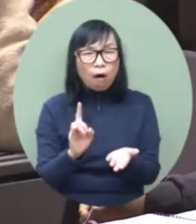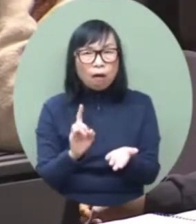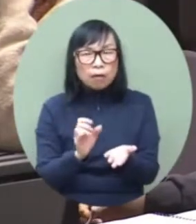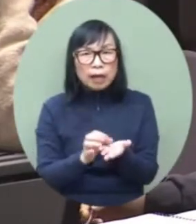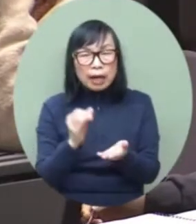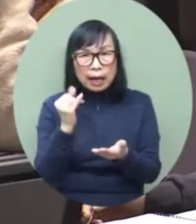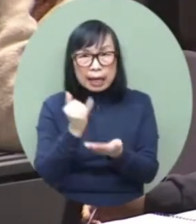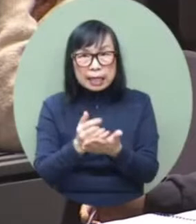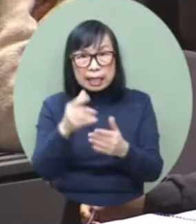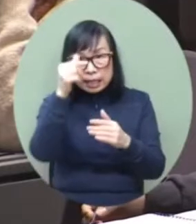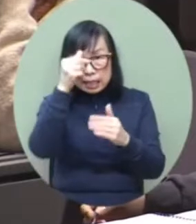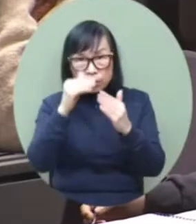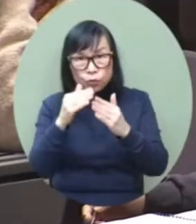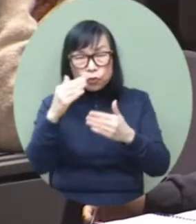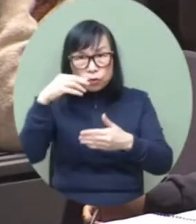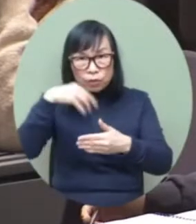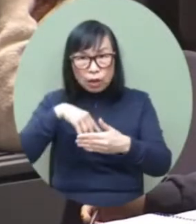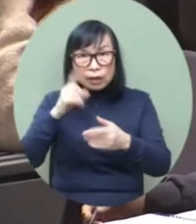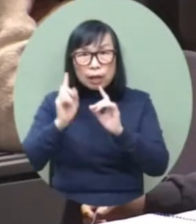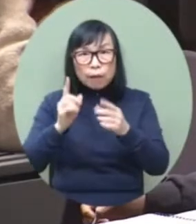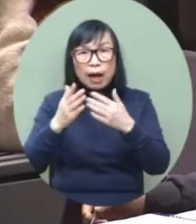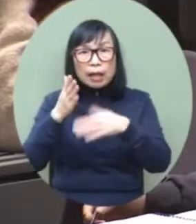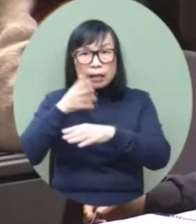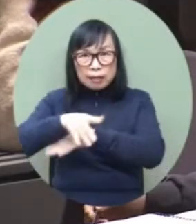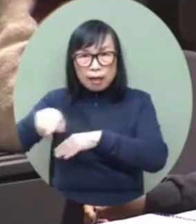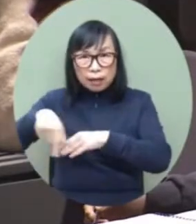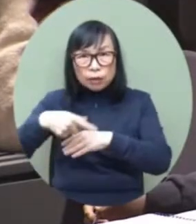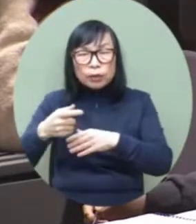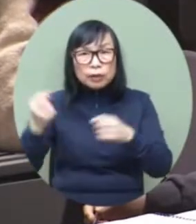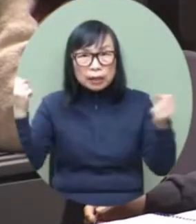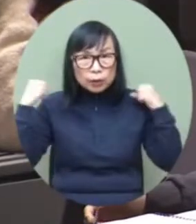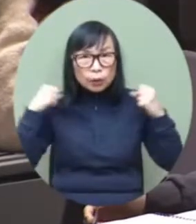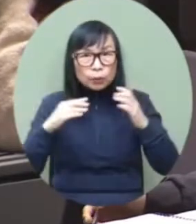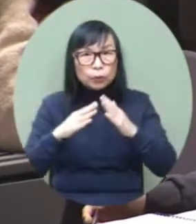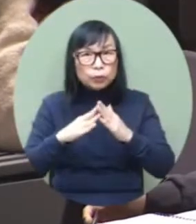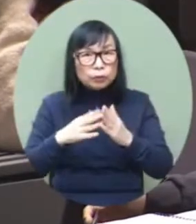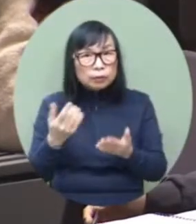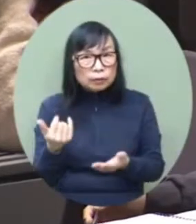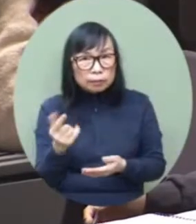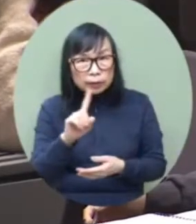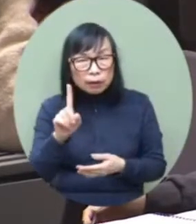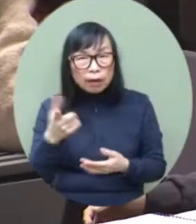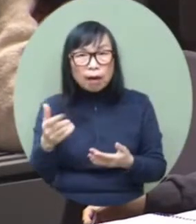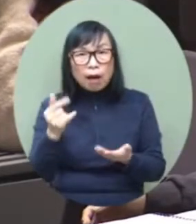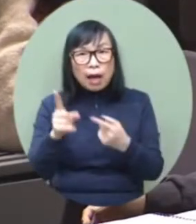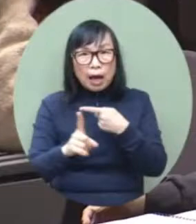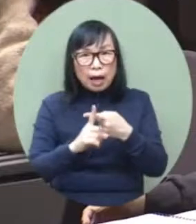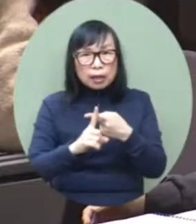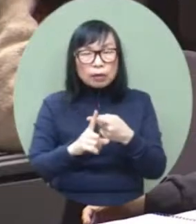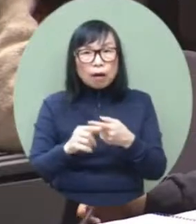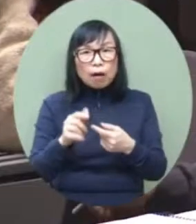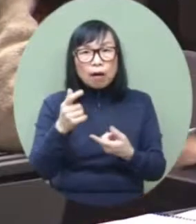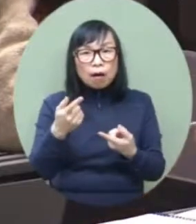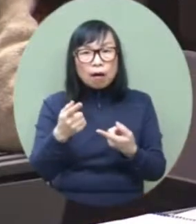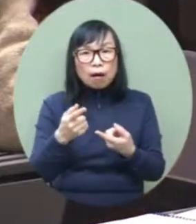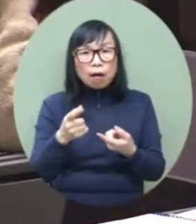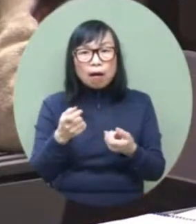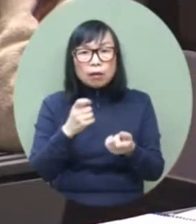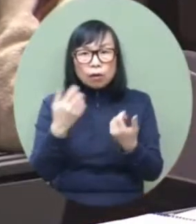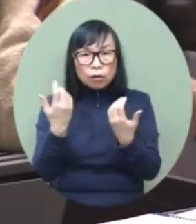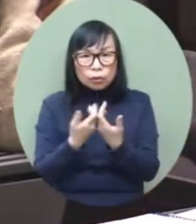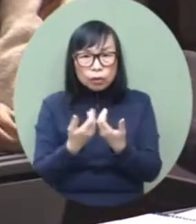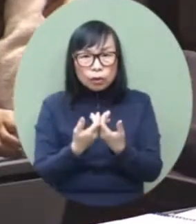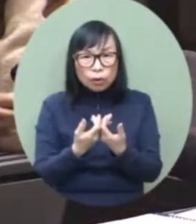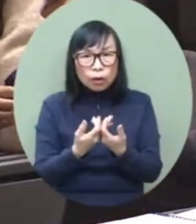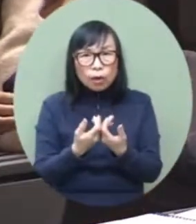And you talked about moving some of them indoors. Are you talking about the hospital premises?